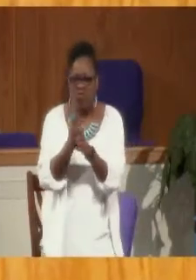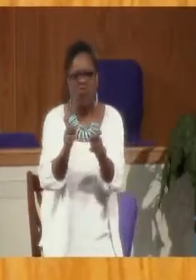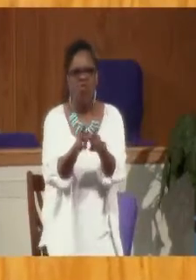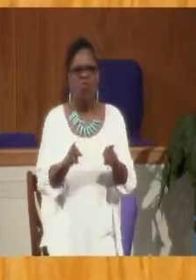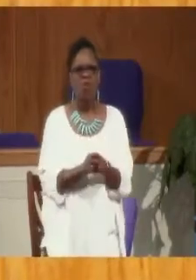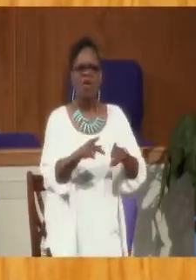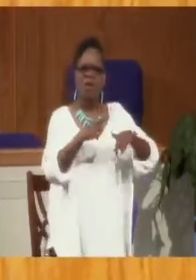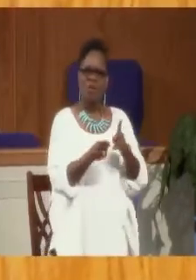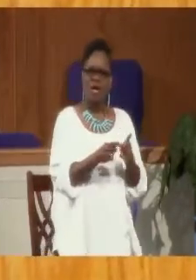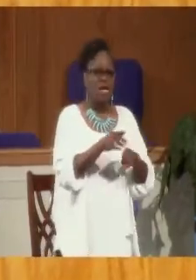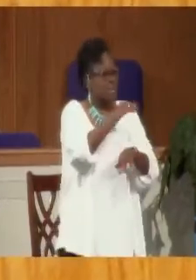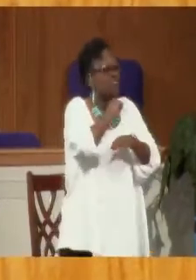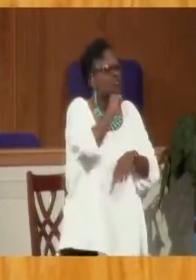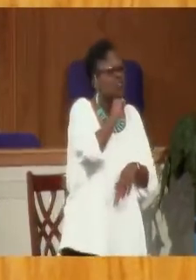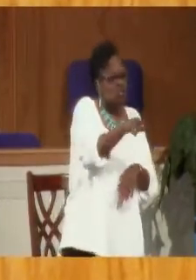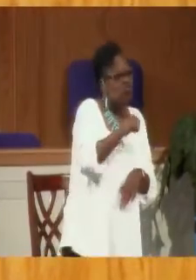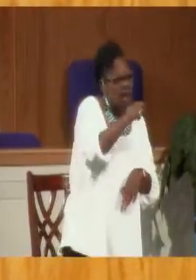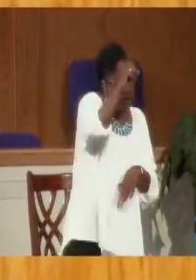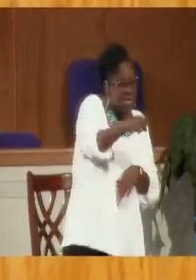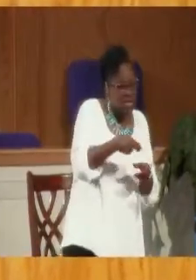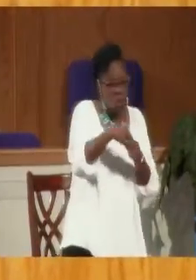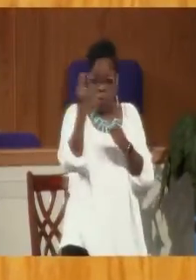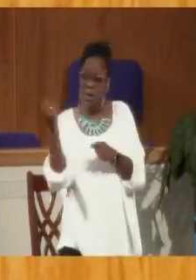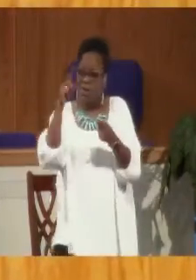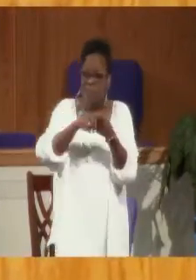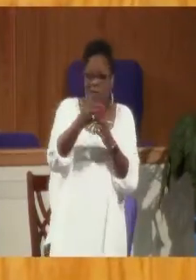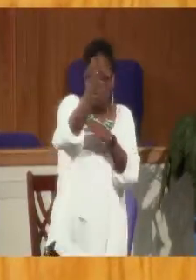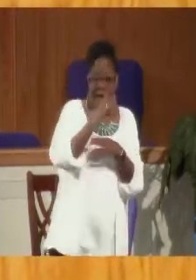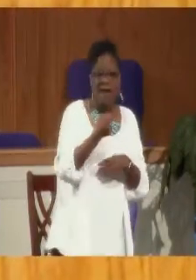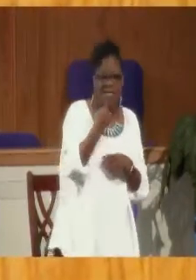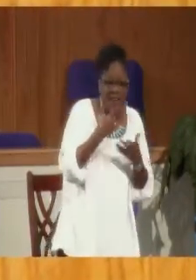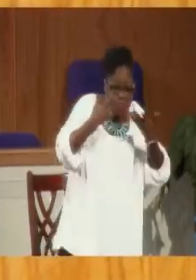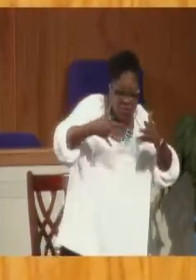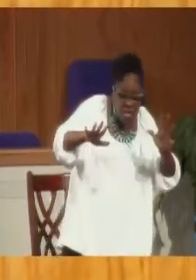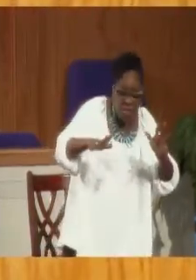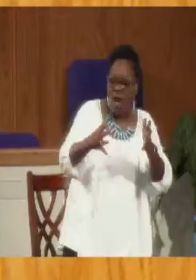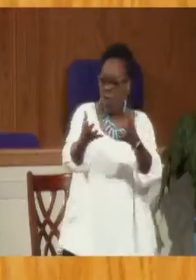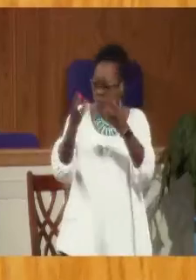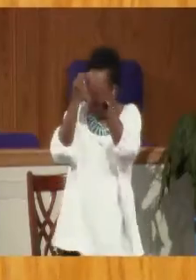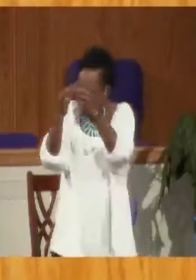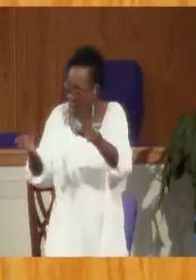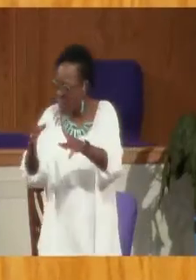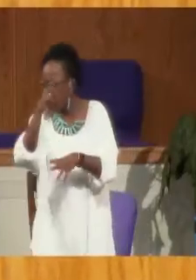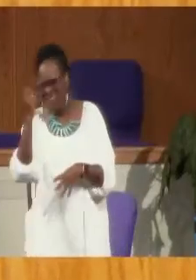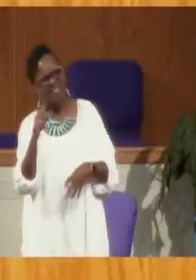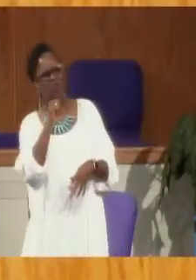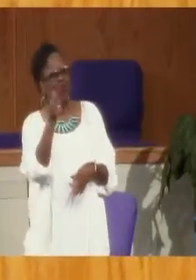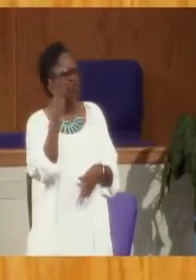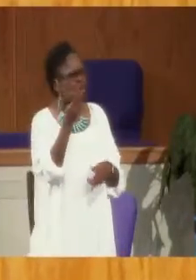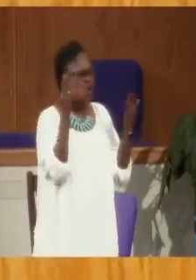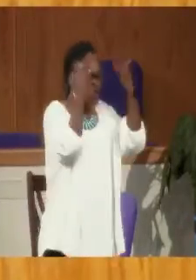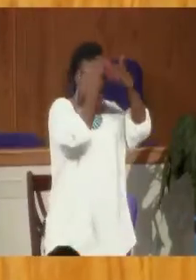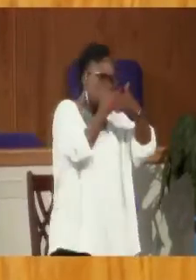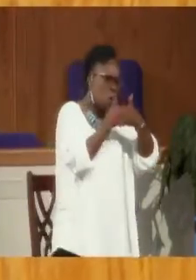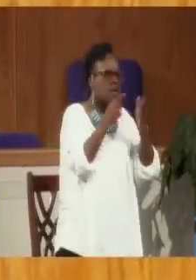tell you something. Don't you quit till God says it's over. I want to tell somebody, just because it looks bleak, just because it looks dark, sometimes